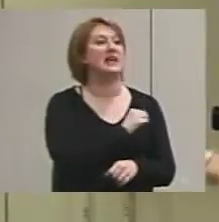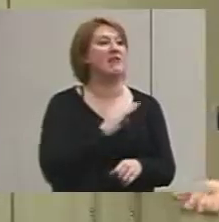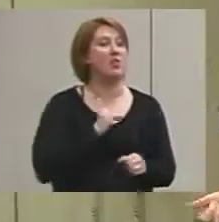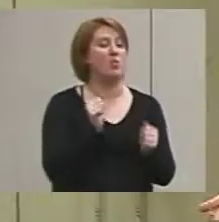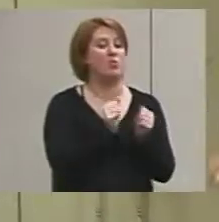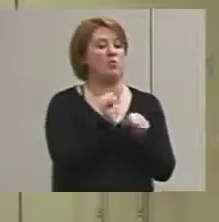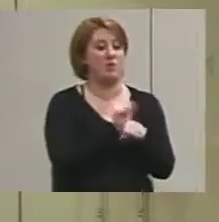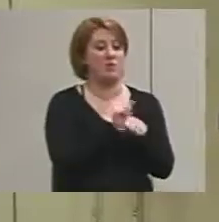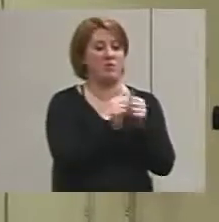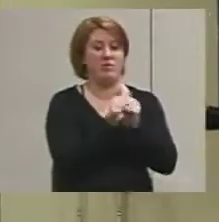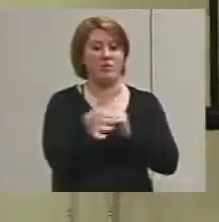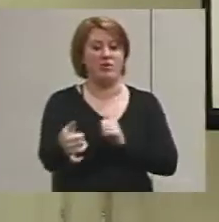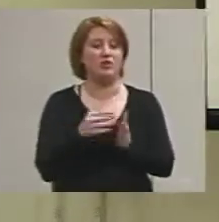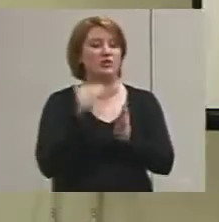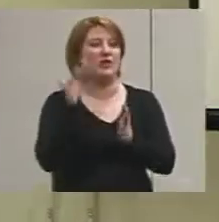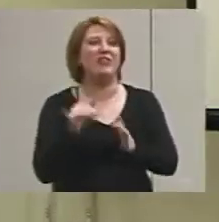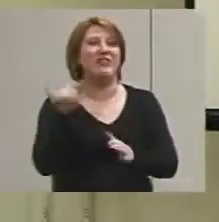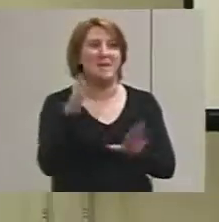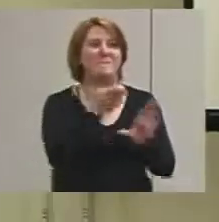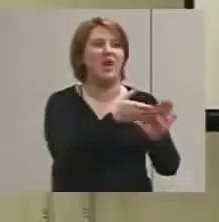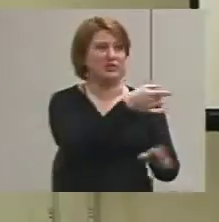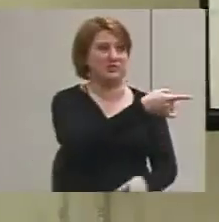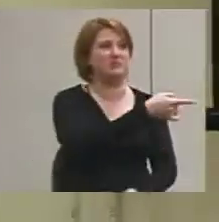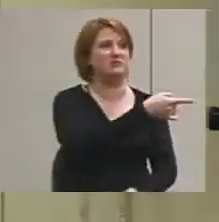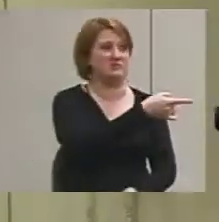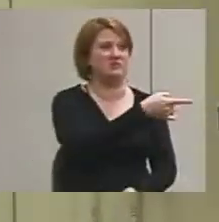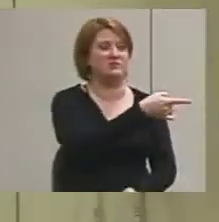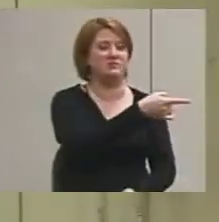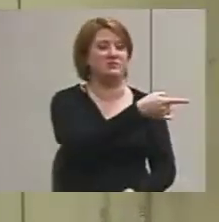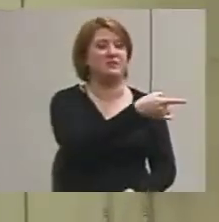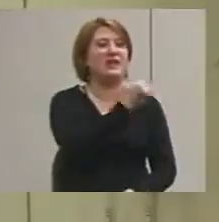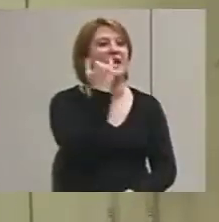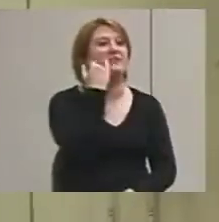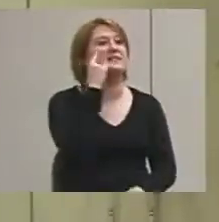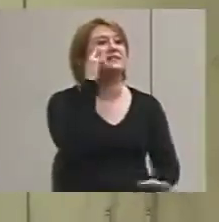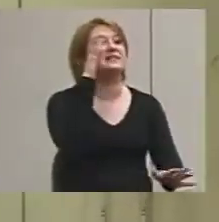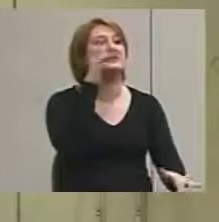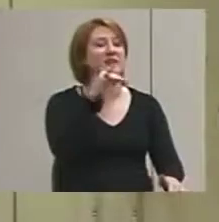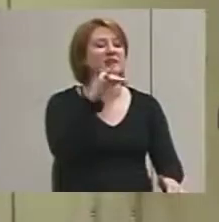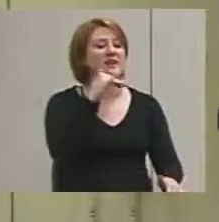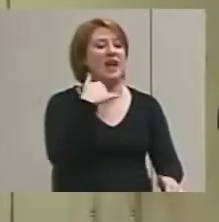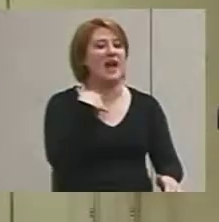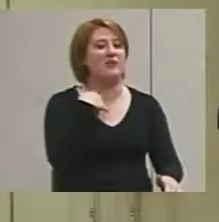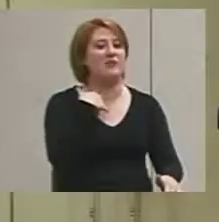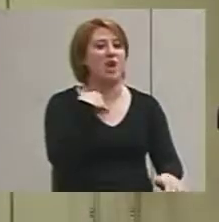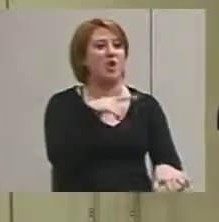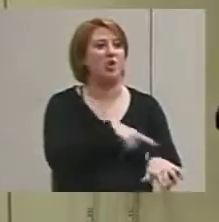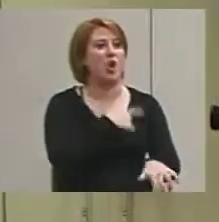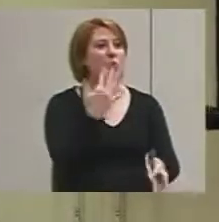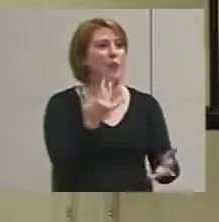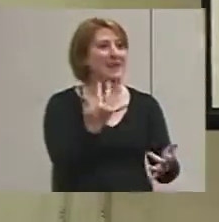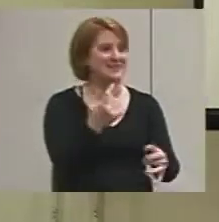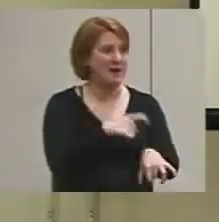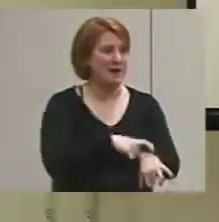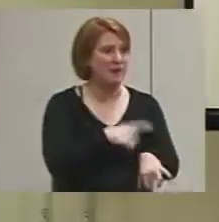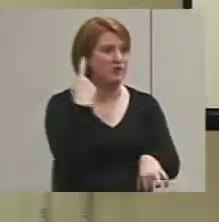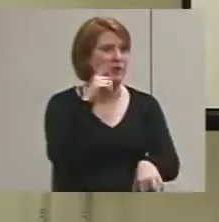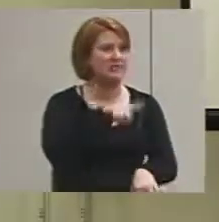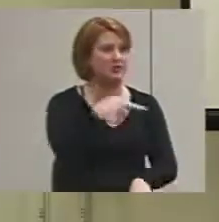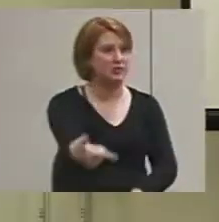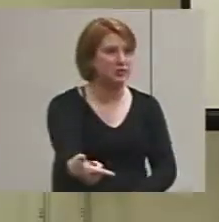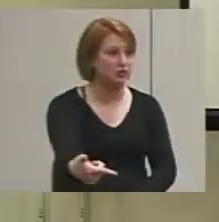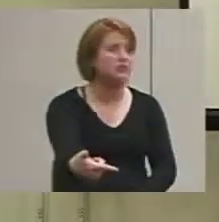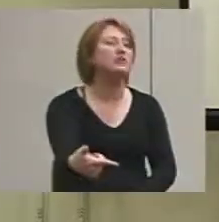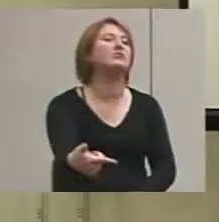with another student, that seems to bother him. When he's expected to have a long wait time for his turn or